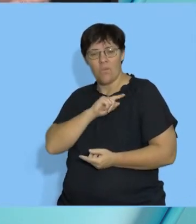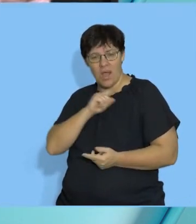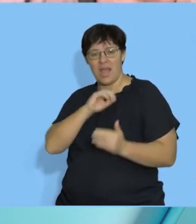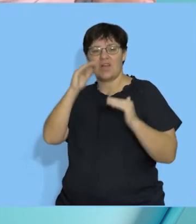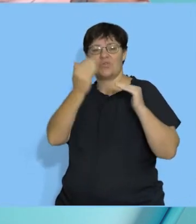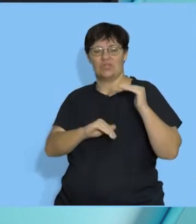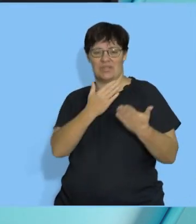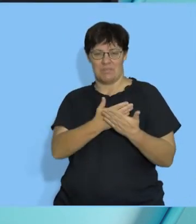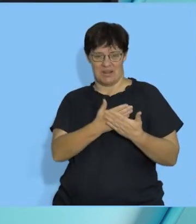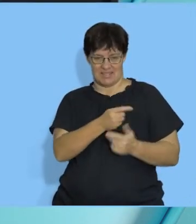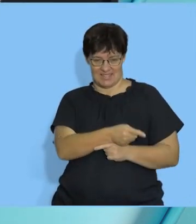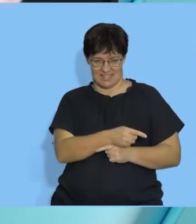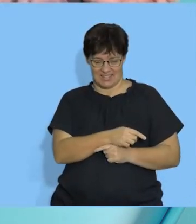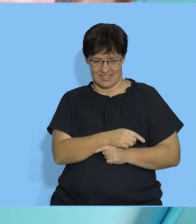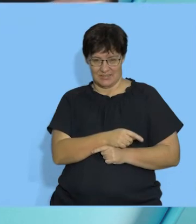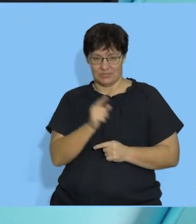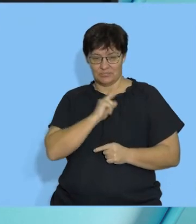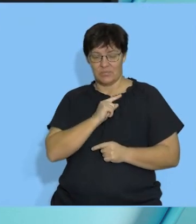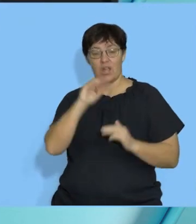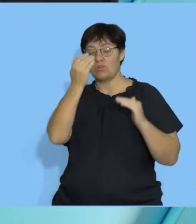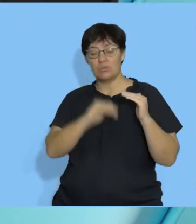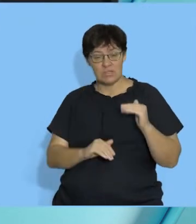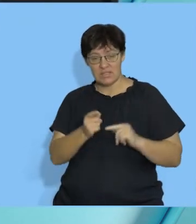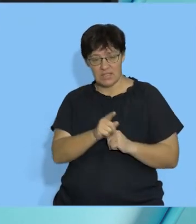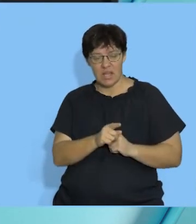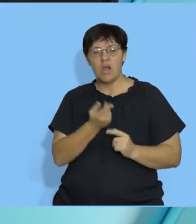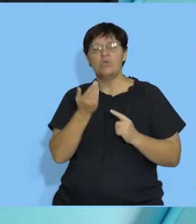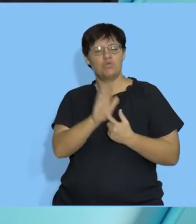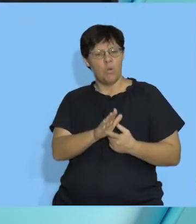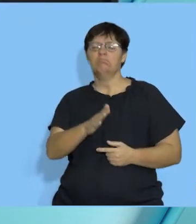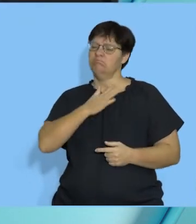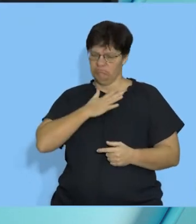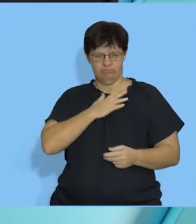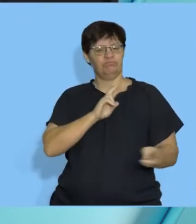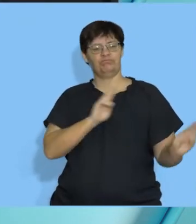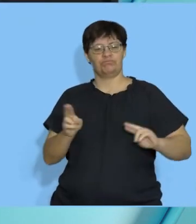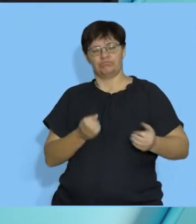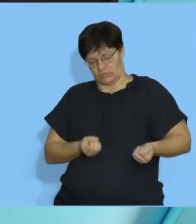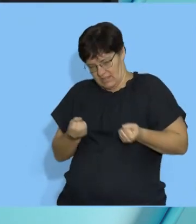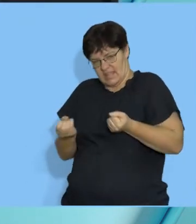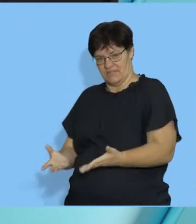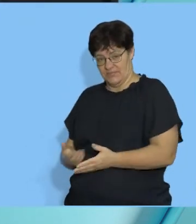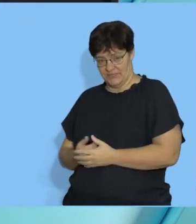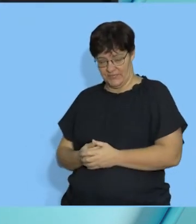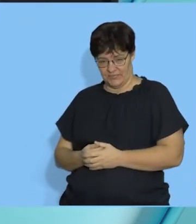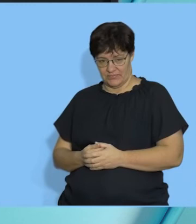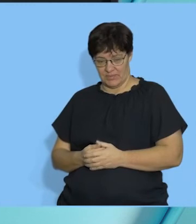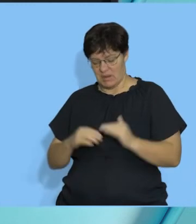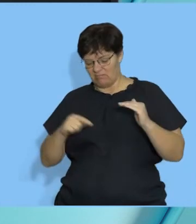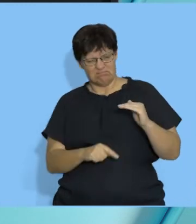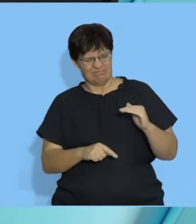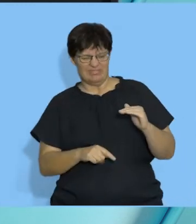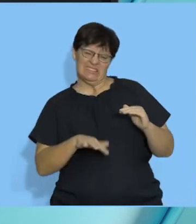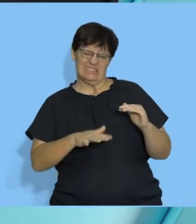reducing ability. And a reducing agent actually shows greater readiness to donate or lose in the process